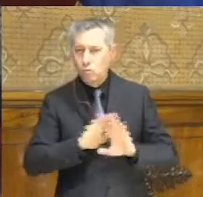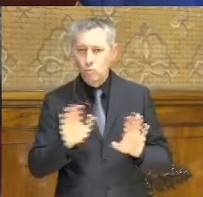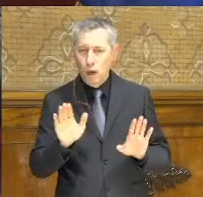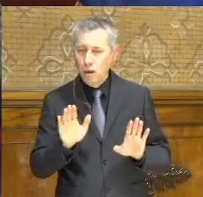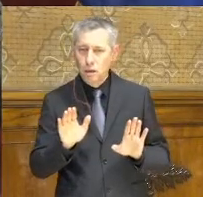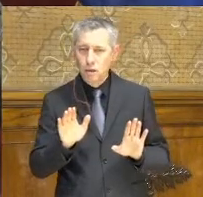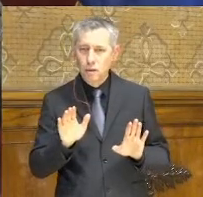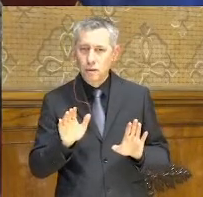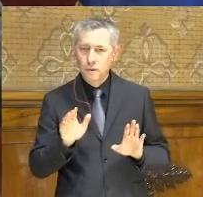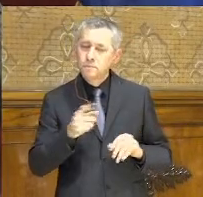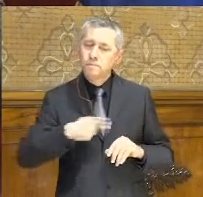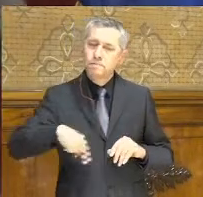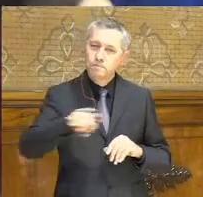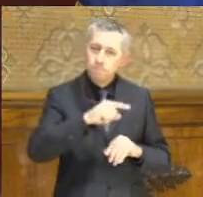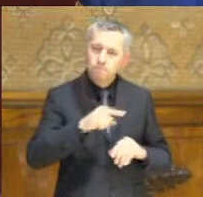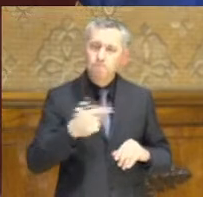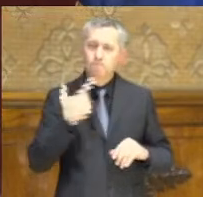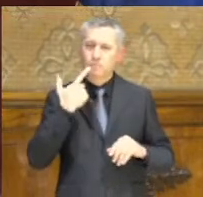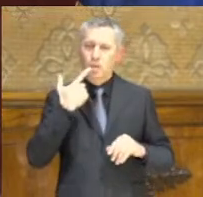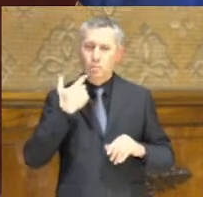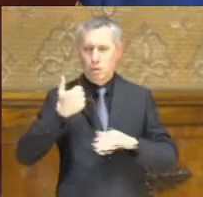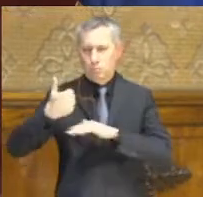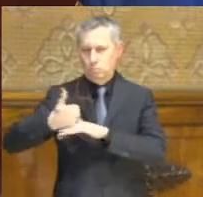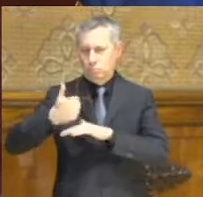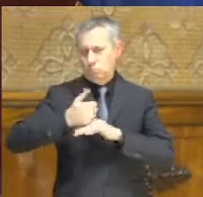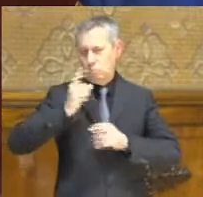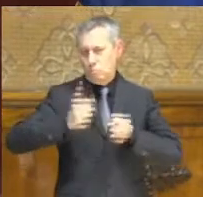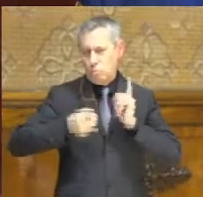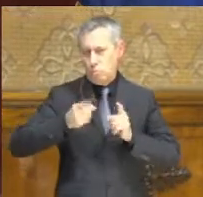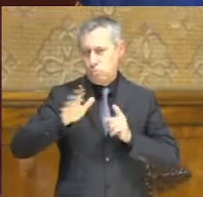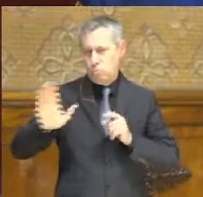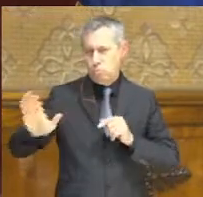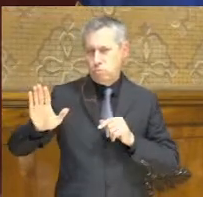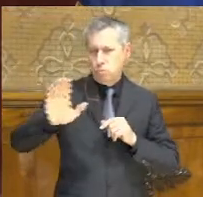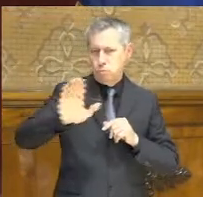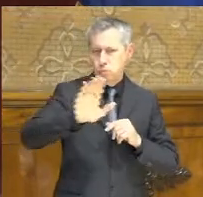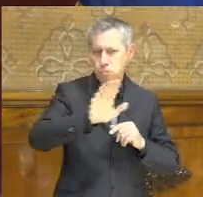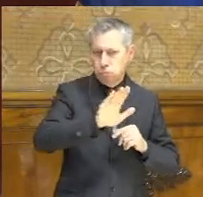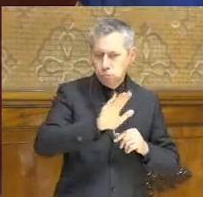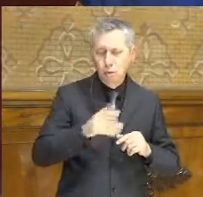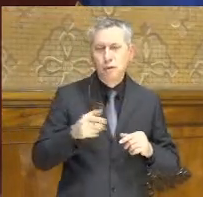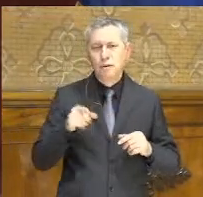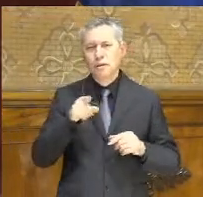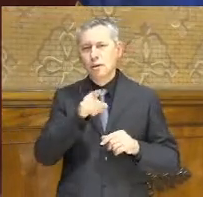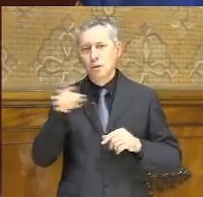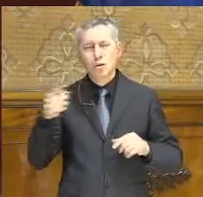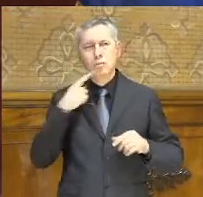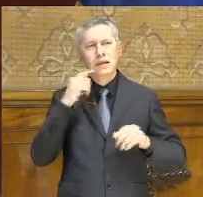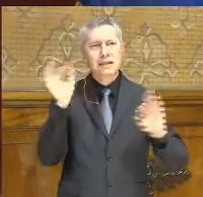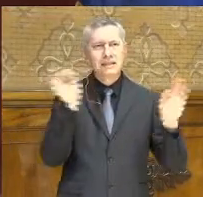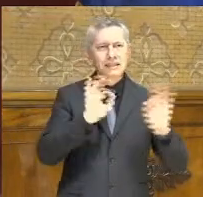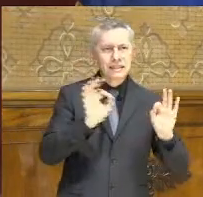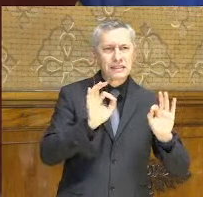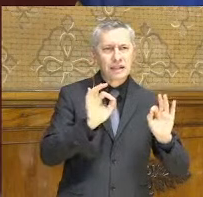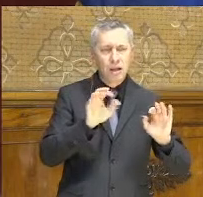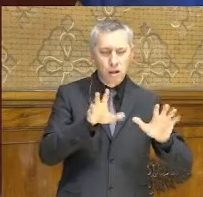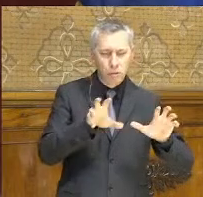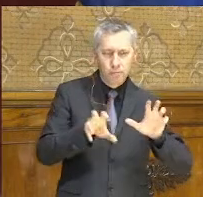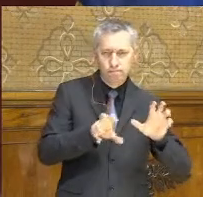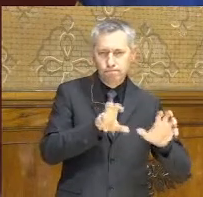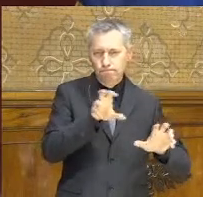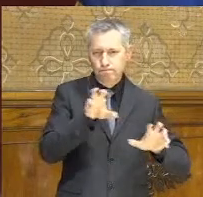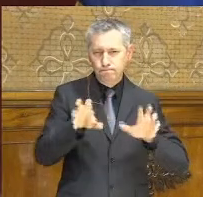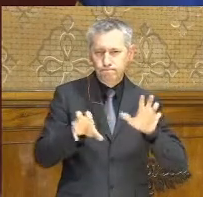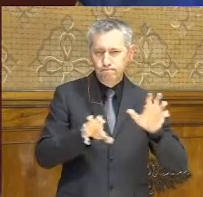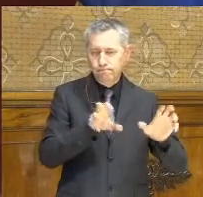ethno-nationalist regimes. They put us in. They put us in that not yet space. But that not yet space